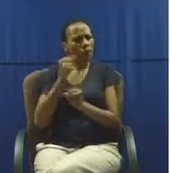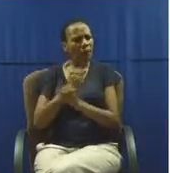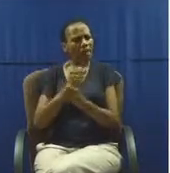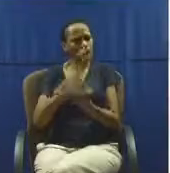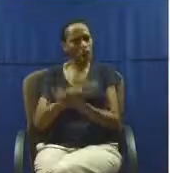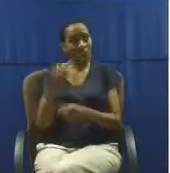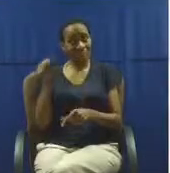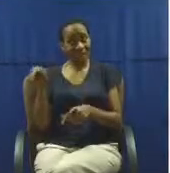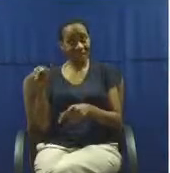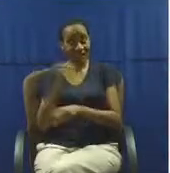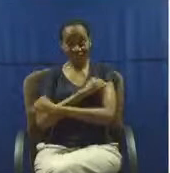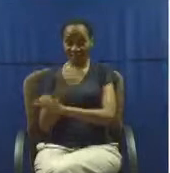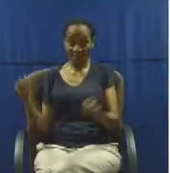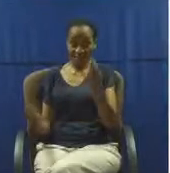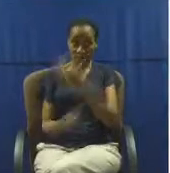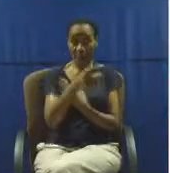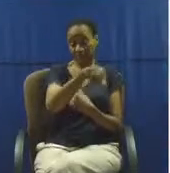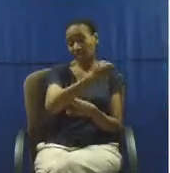Thank you.